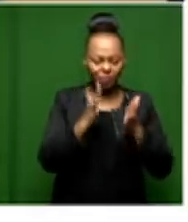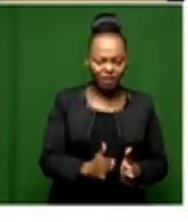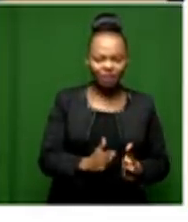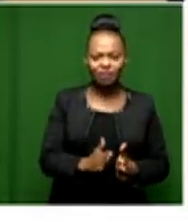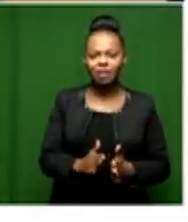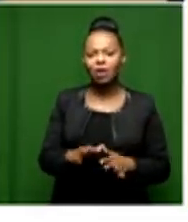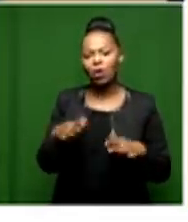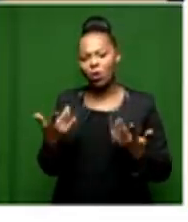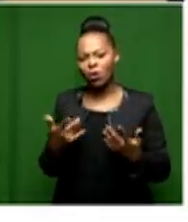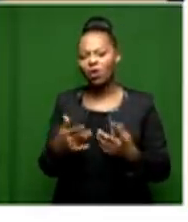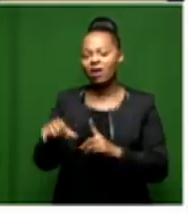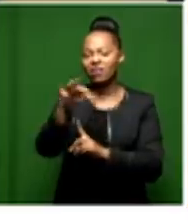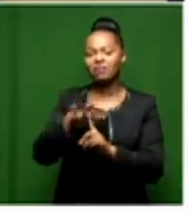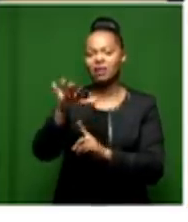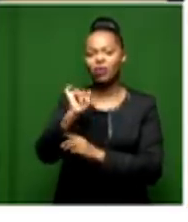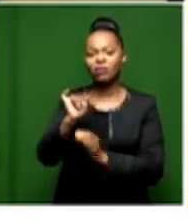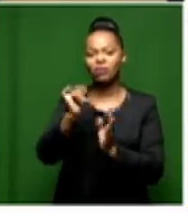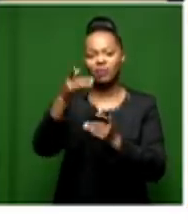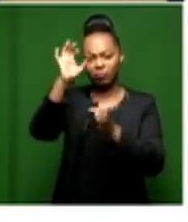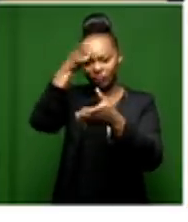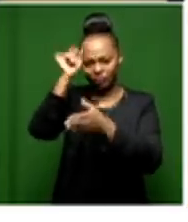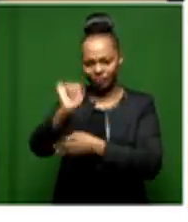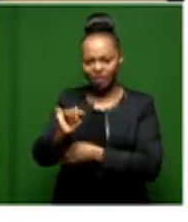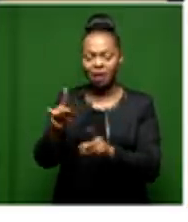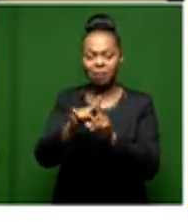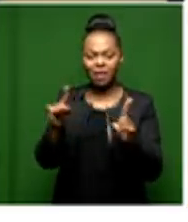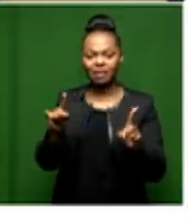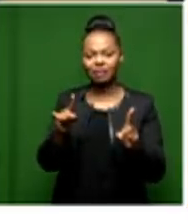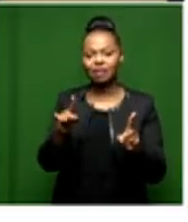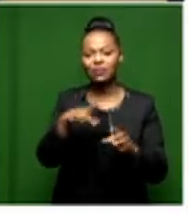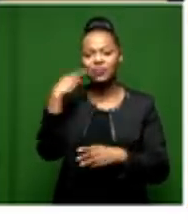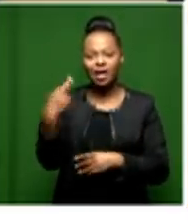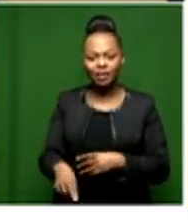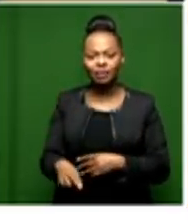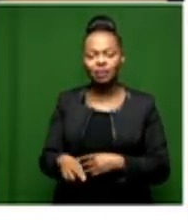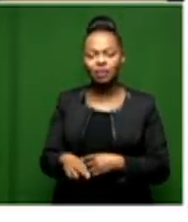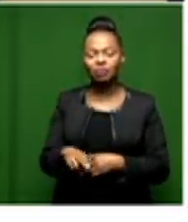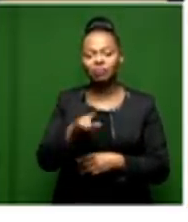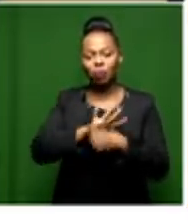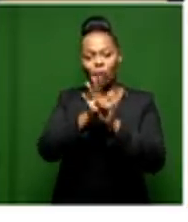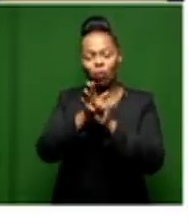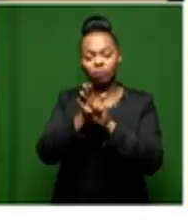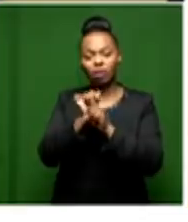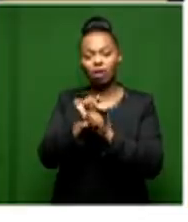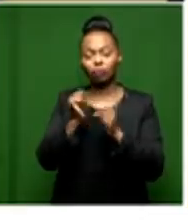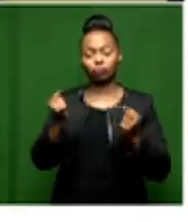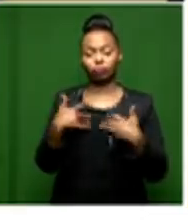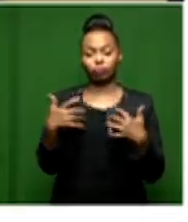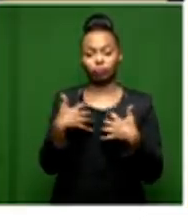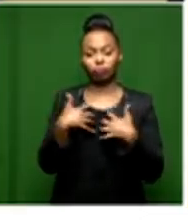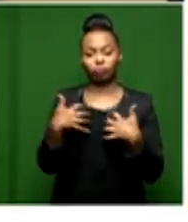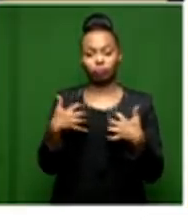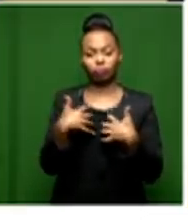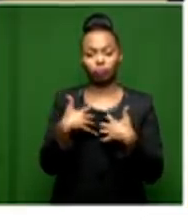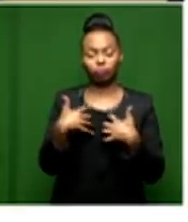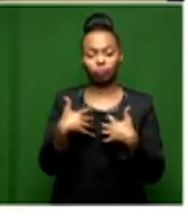field of expertise, but I think what's happened is the reality of COVID fatigue. In the beginning, people were scared off by this. They